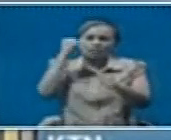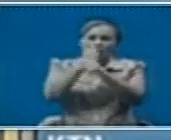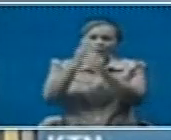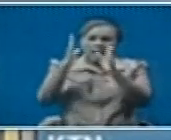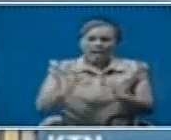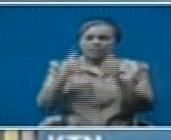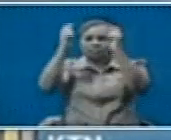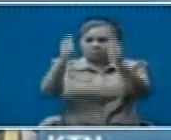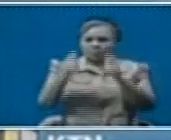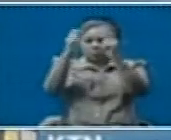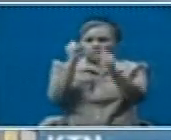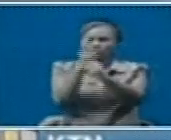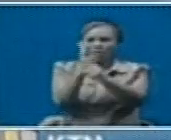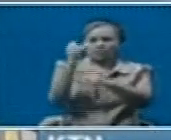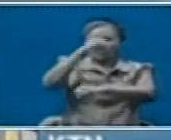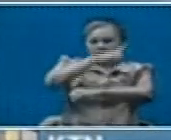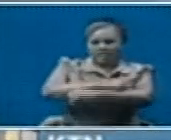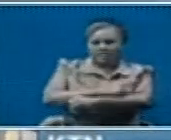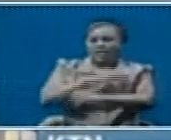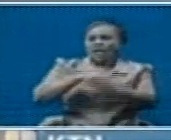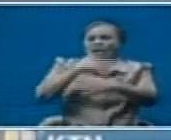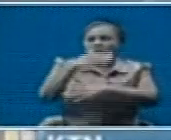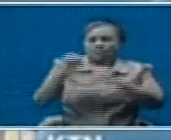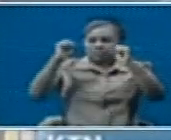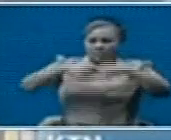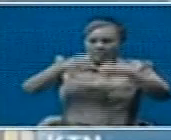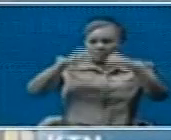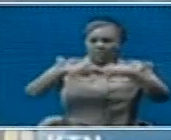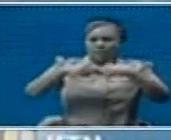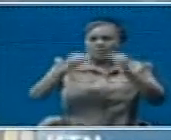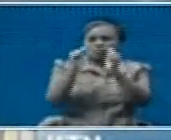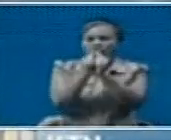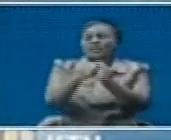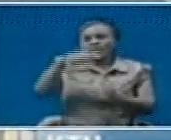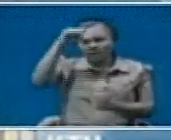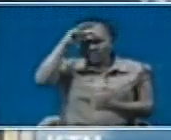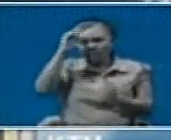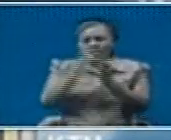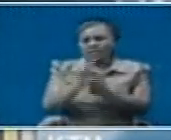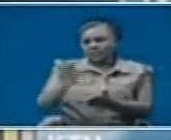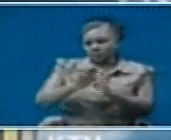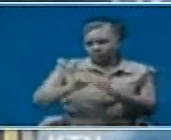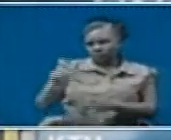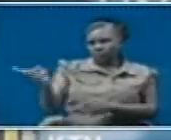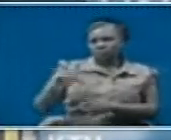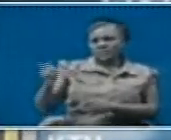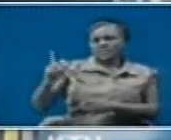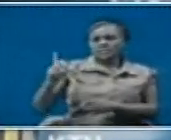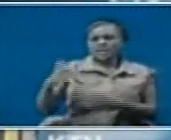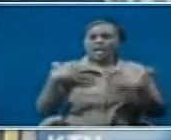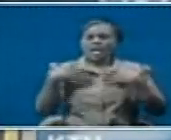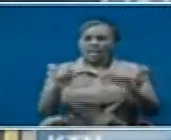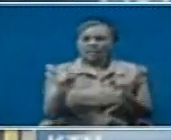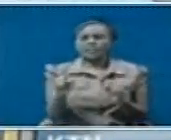12-day nationwide strike, ending only after a string of meetings between government and the Secretary General of the Medical Practitioners and